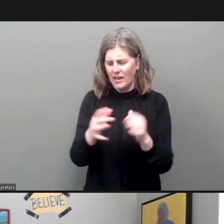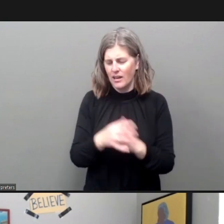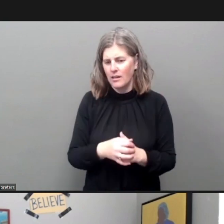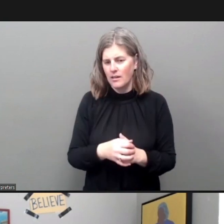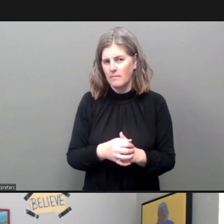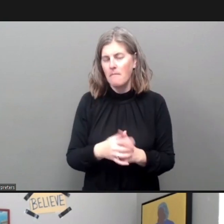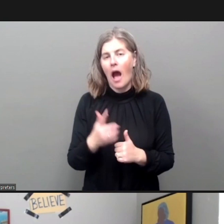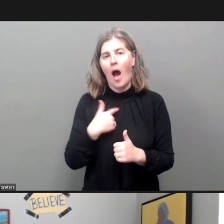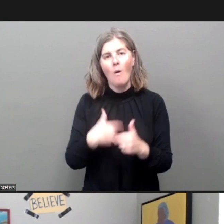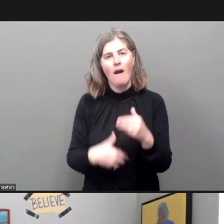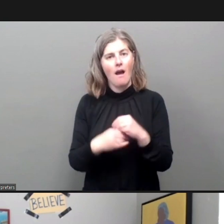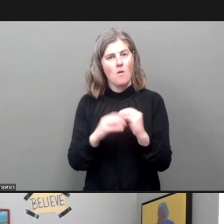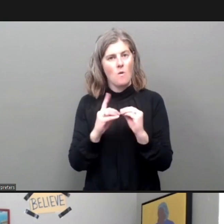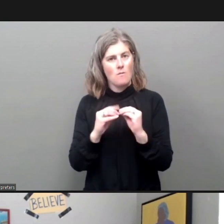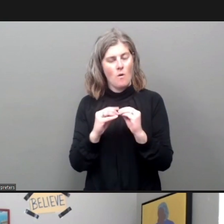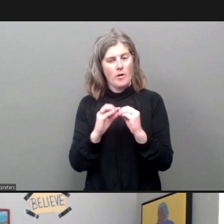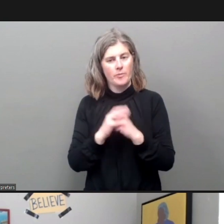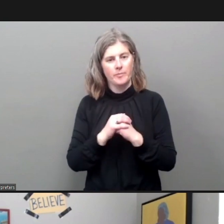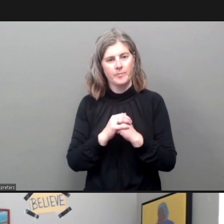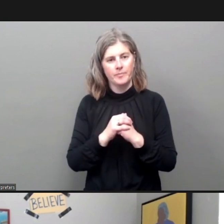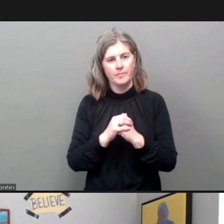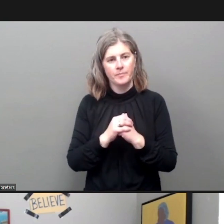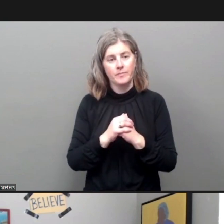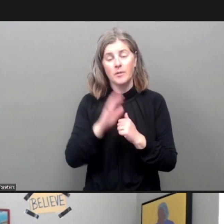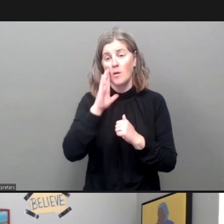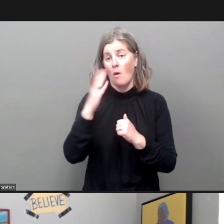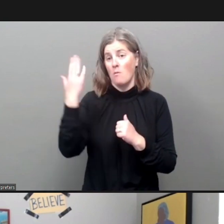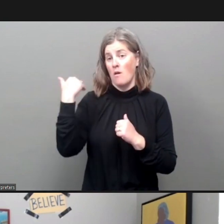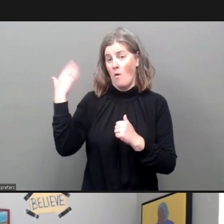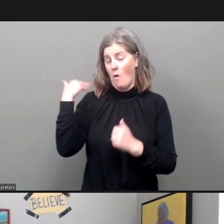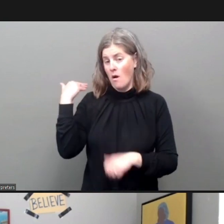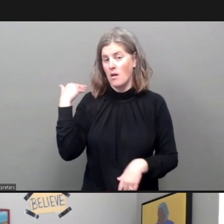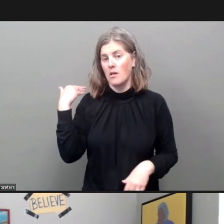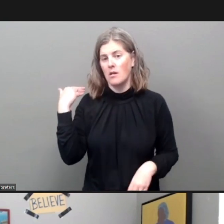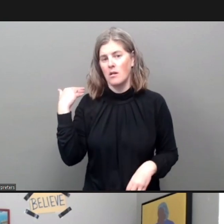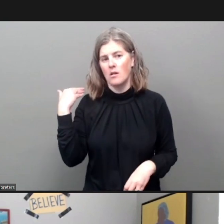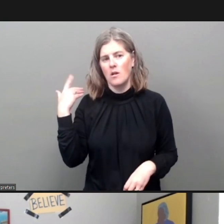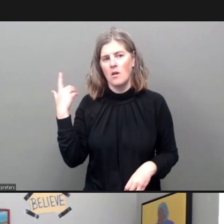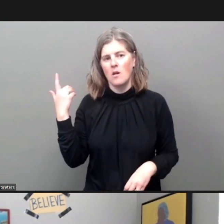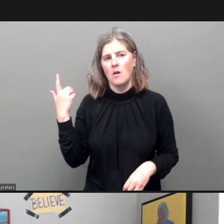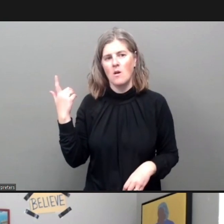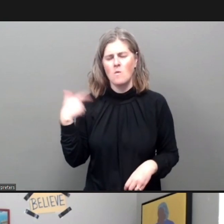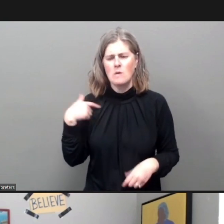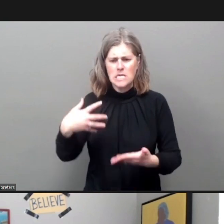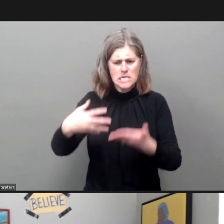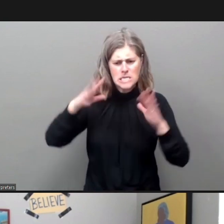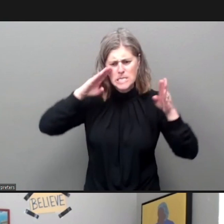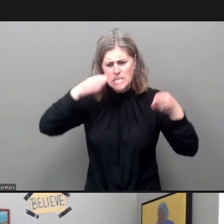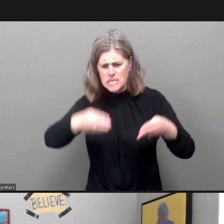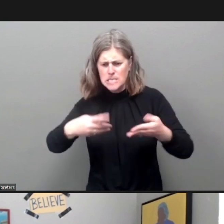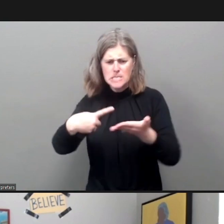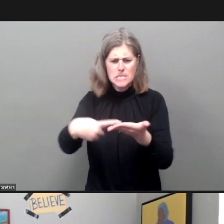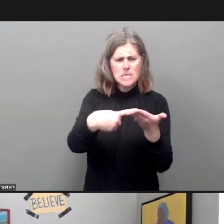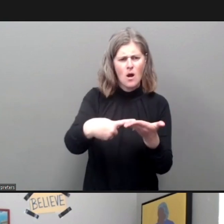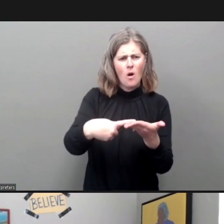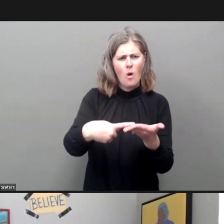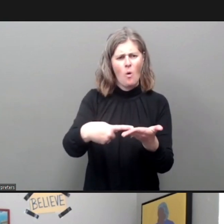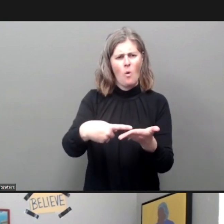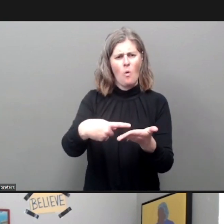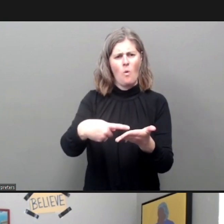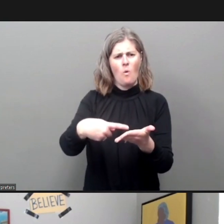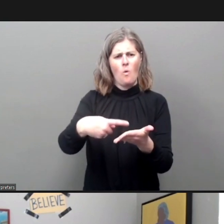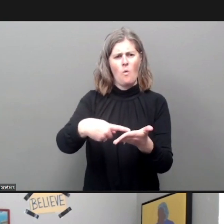add, you know, I think early on we spent a lot of time talking about, you know, what's